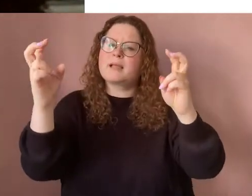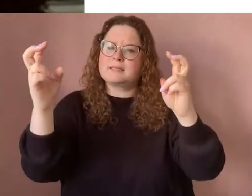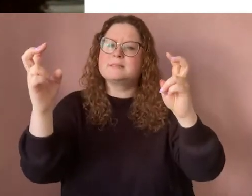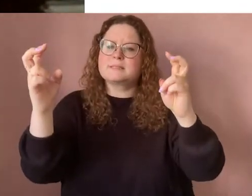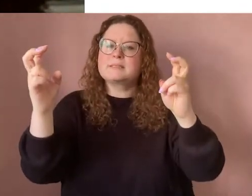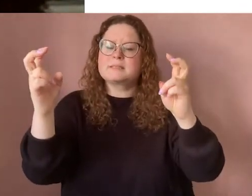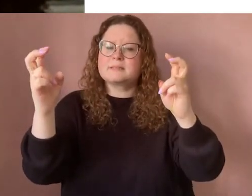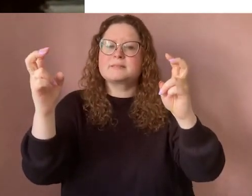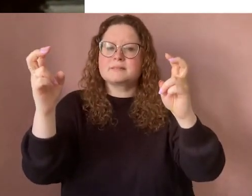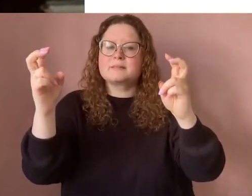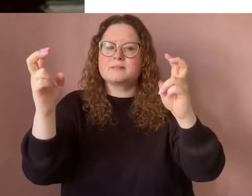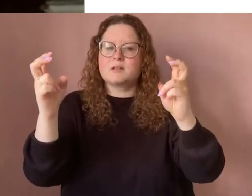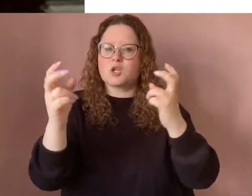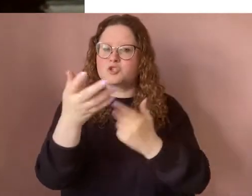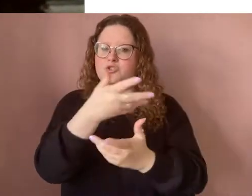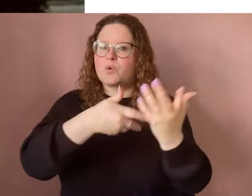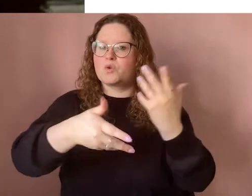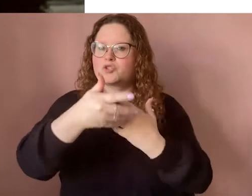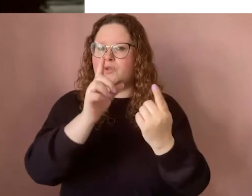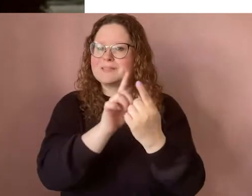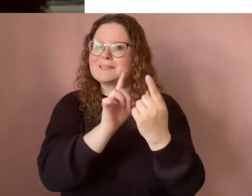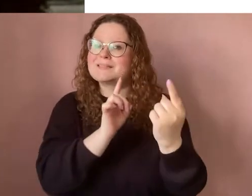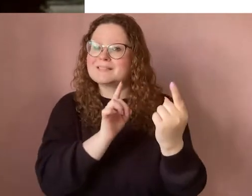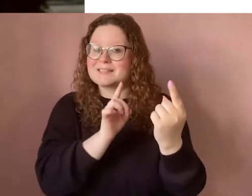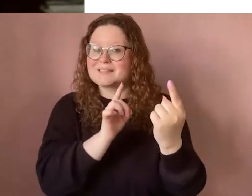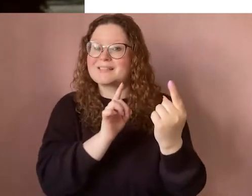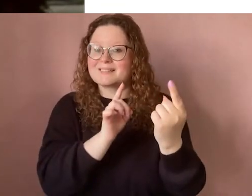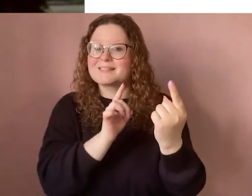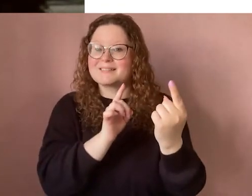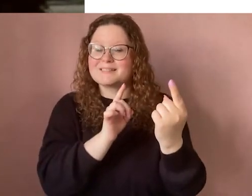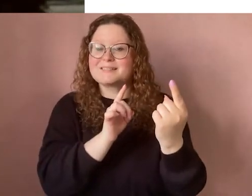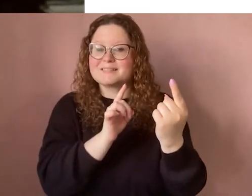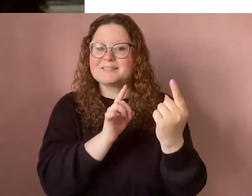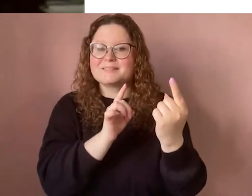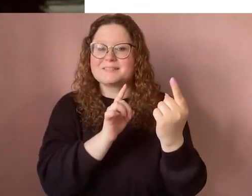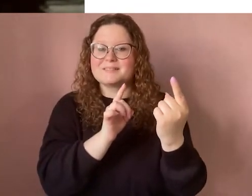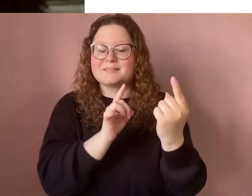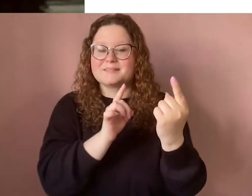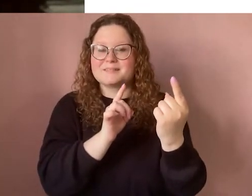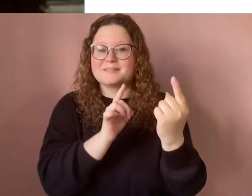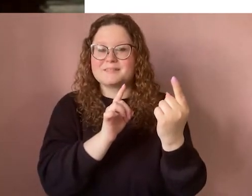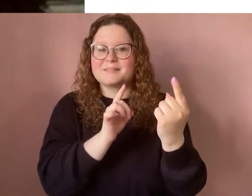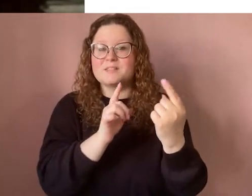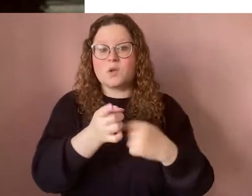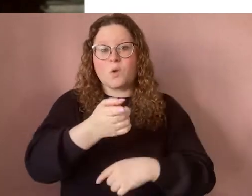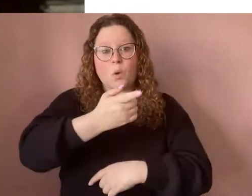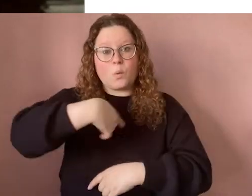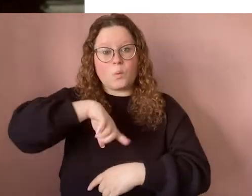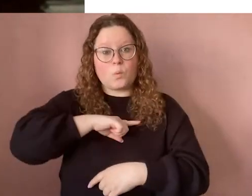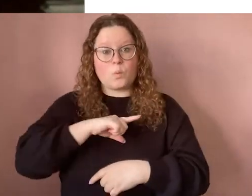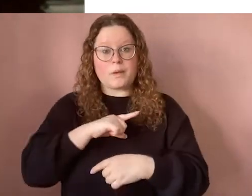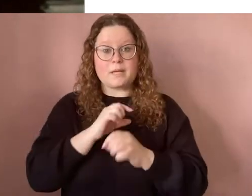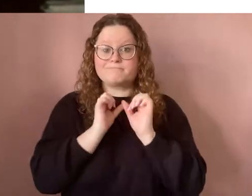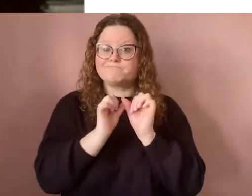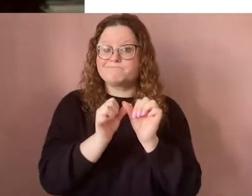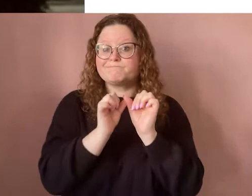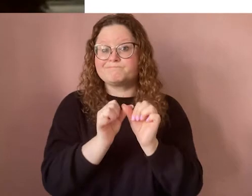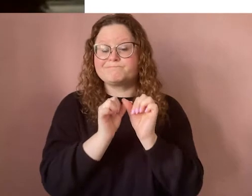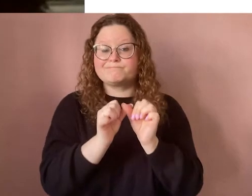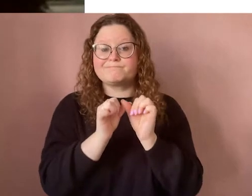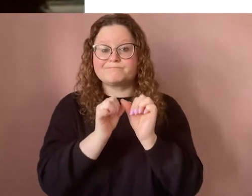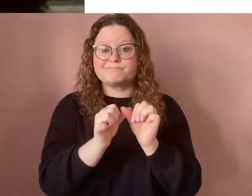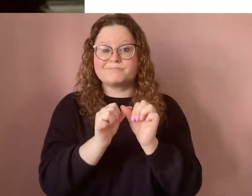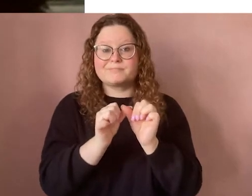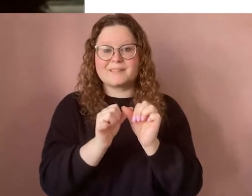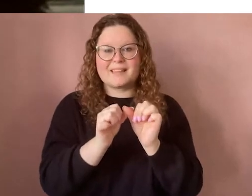life called social distancing. As we move forward in the weeks and months ahead, I think we